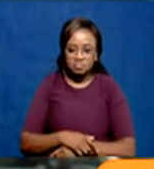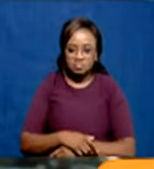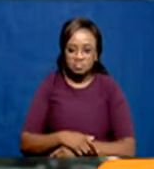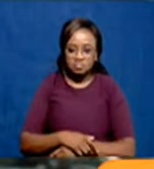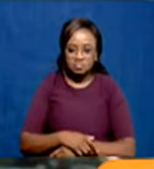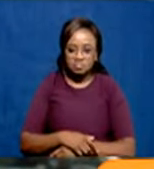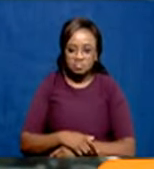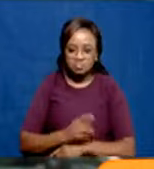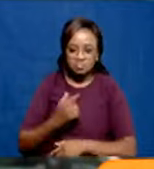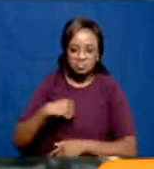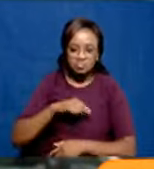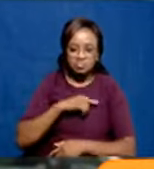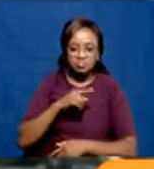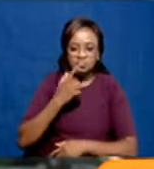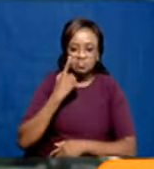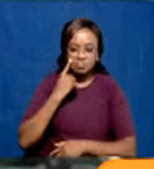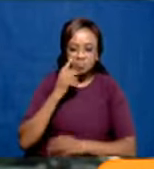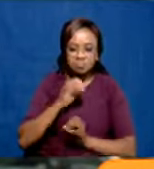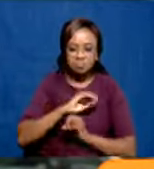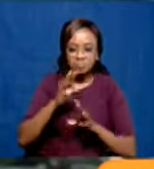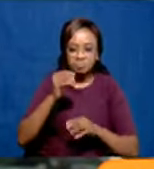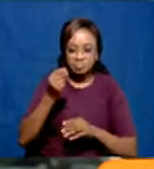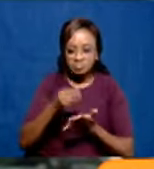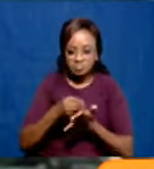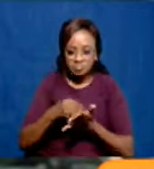the contribution has been